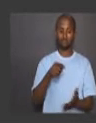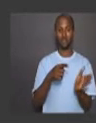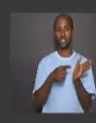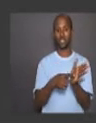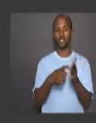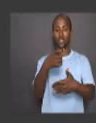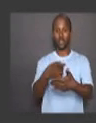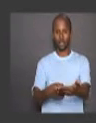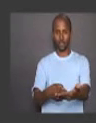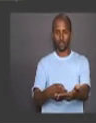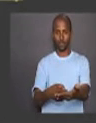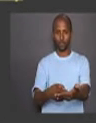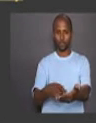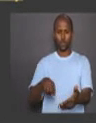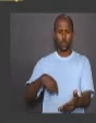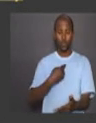this result.